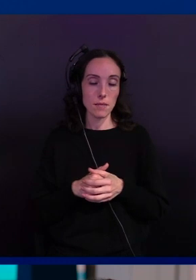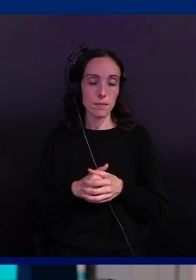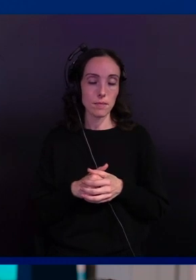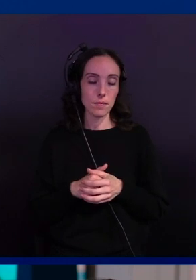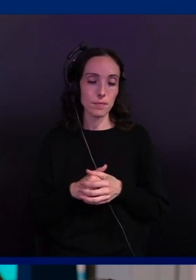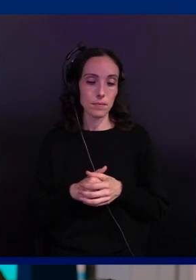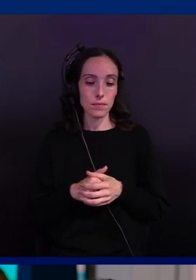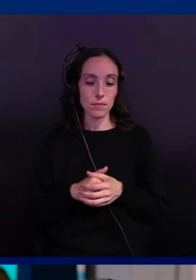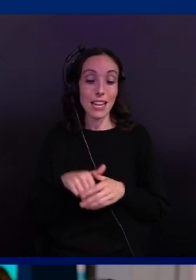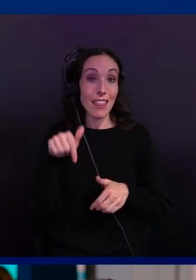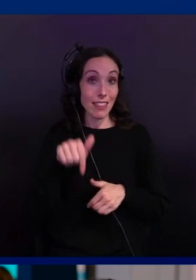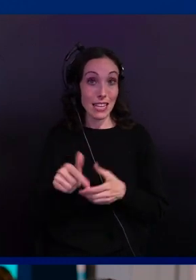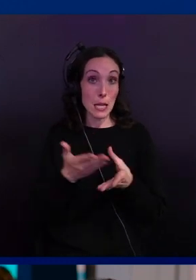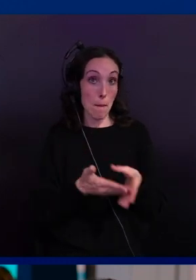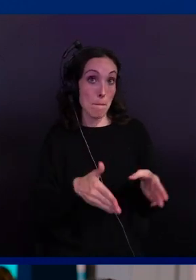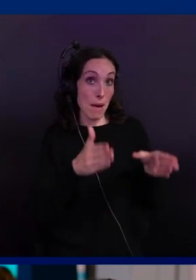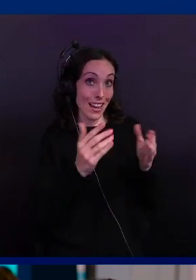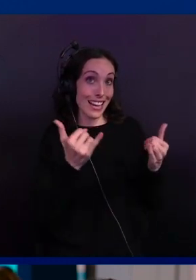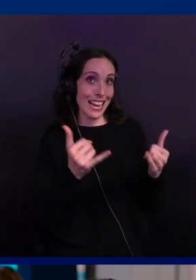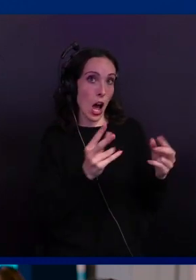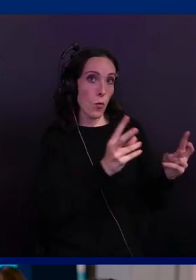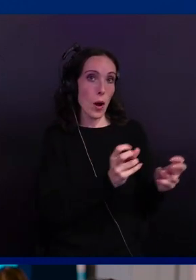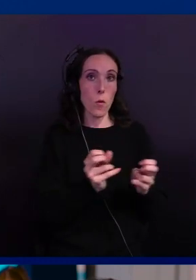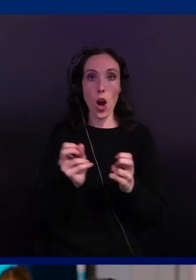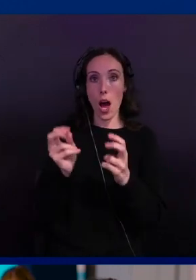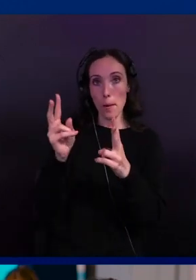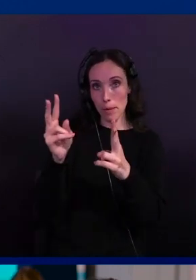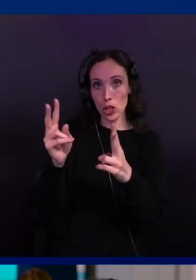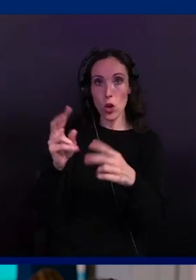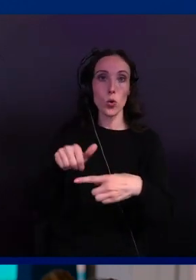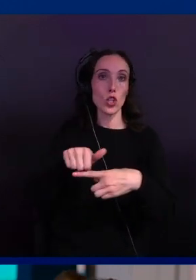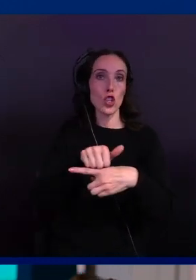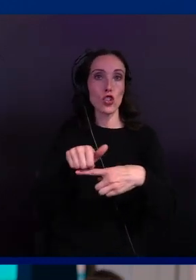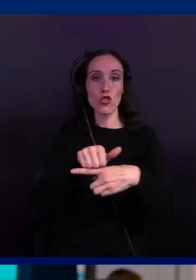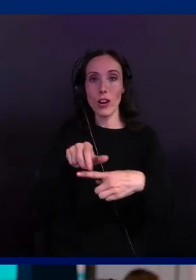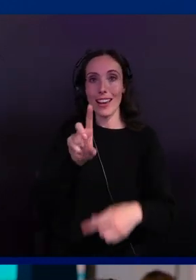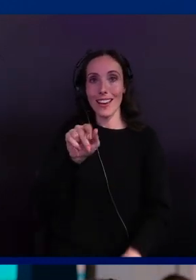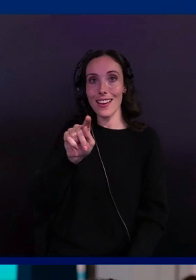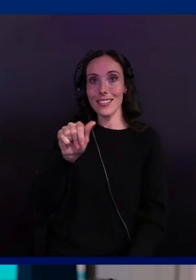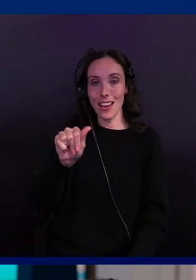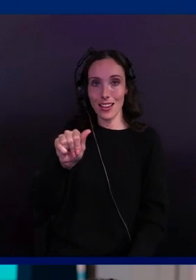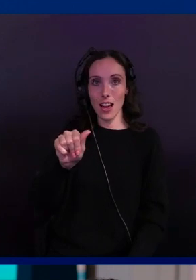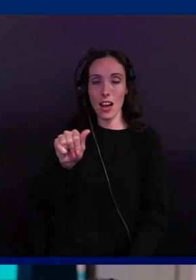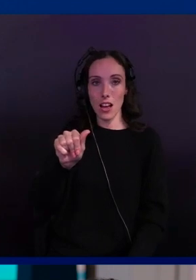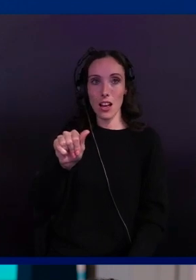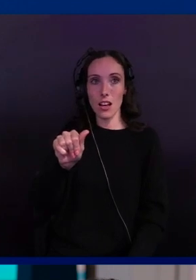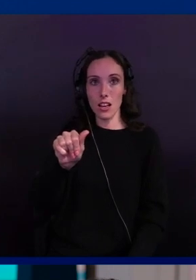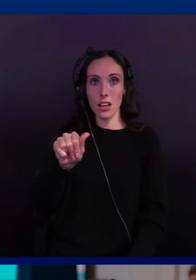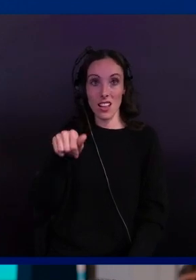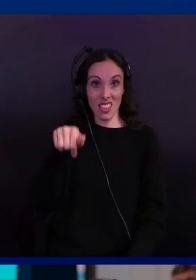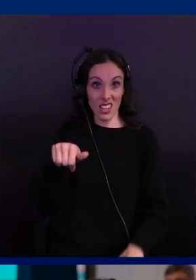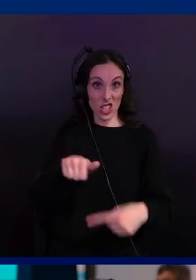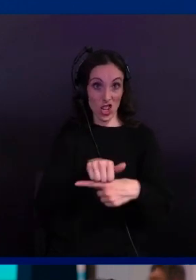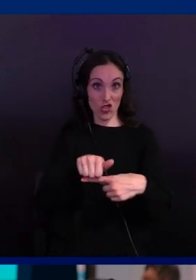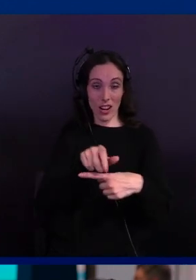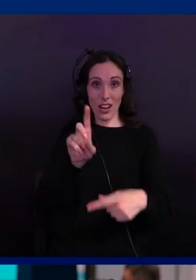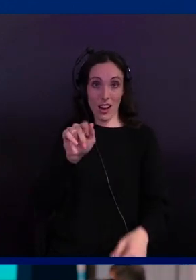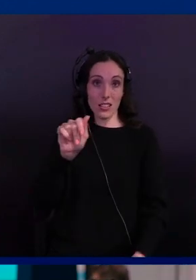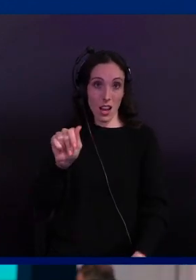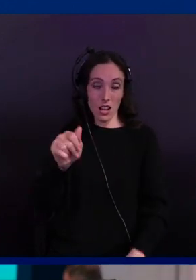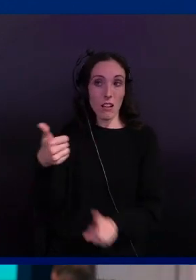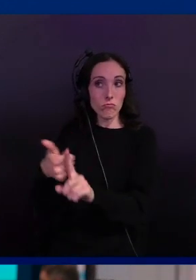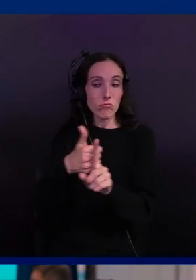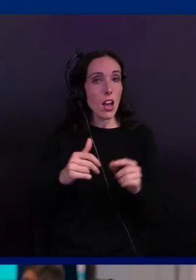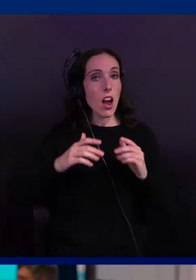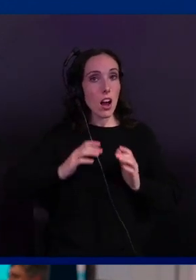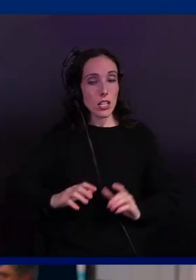This is the bucket. I'm going to upload now some of the training data here. This is the training data where customers are also